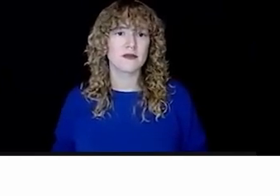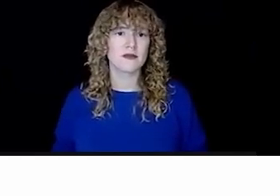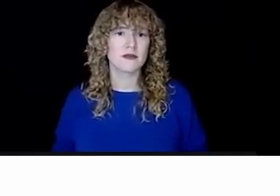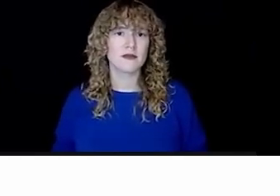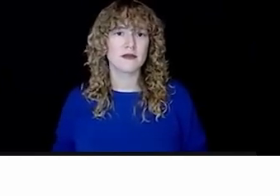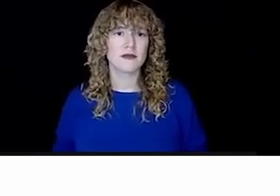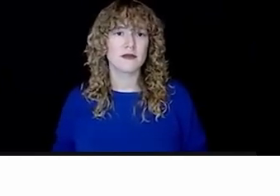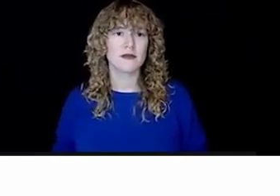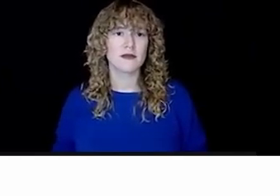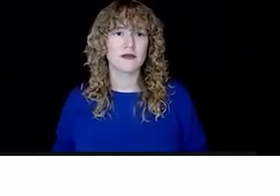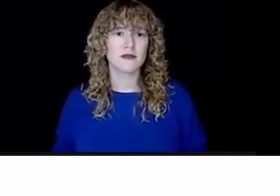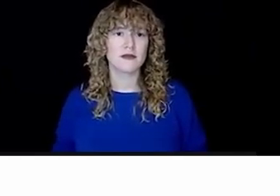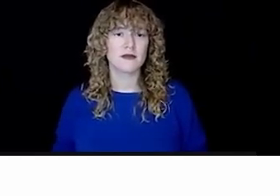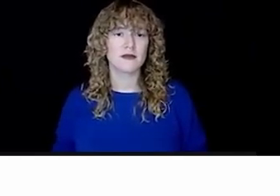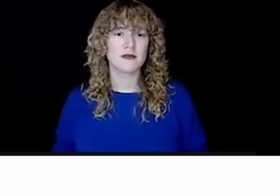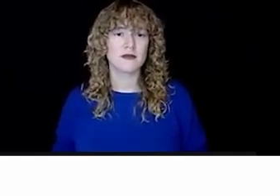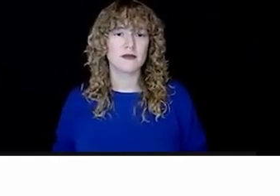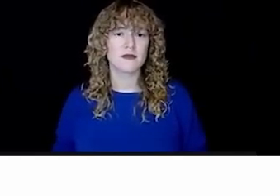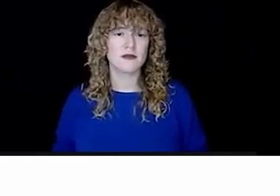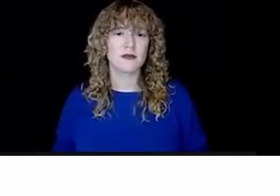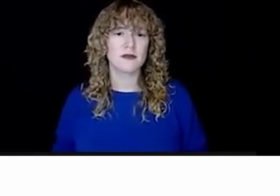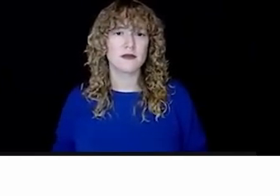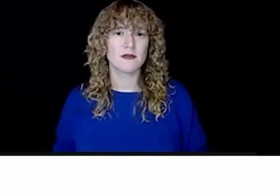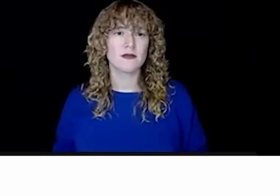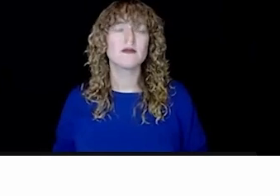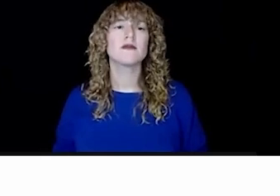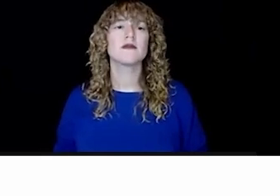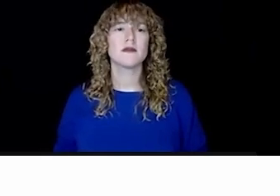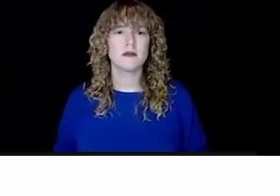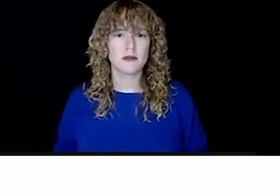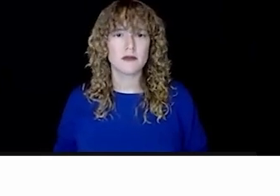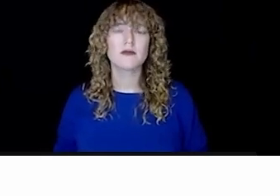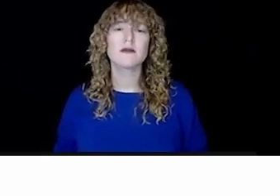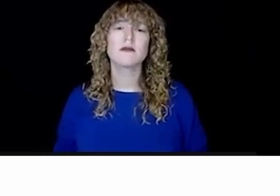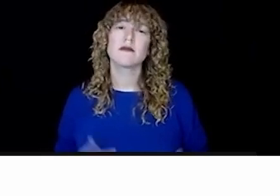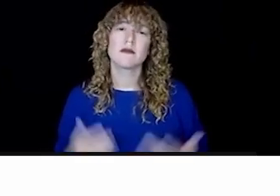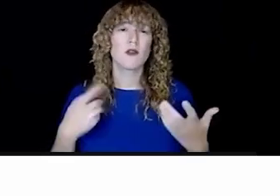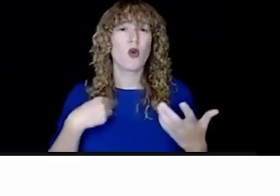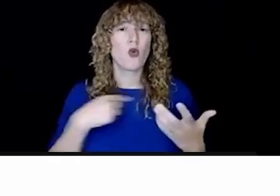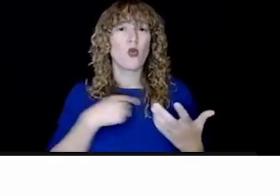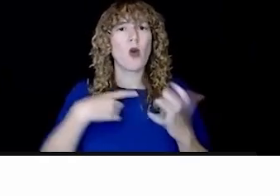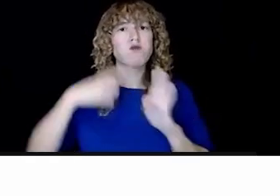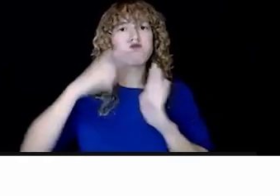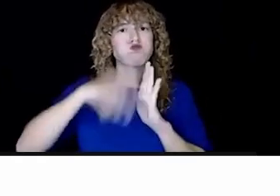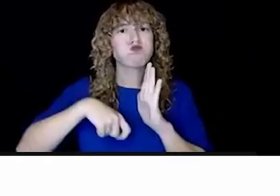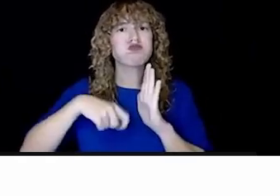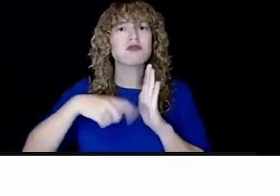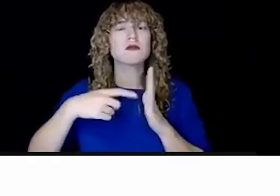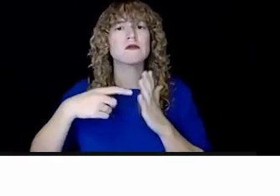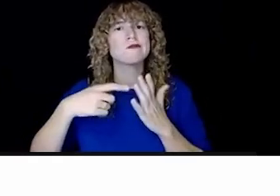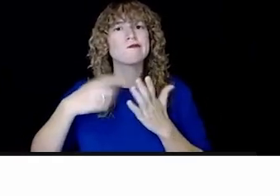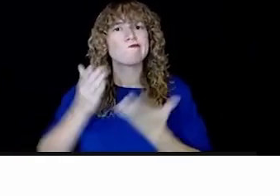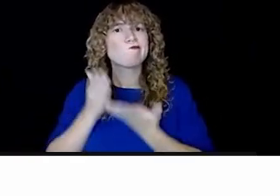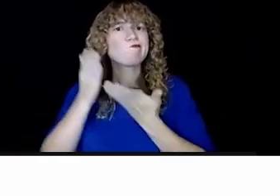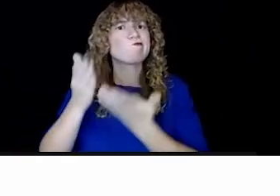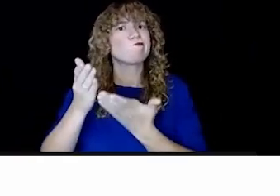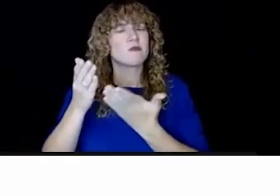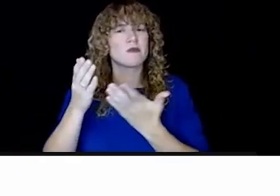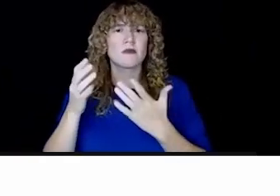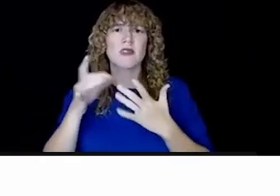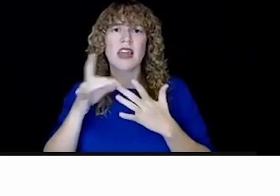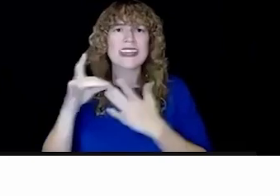By doing this, we would want to come up with some guidelines on how different mobility devices should be strapped and secured